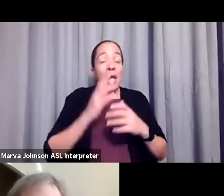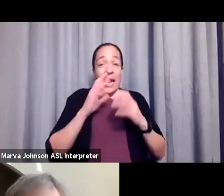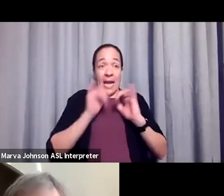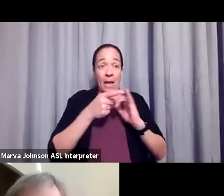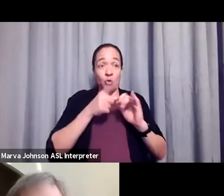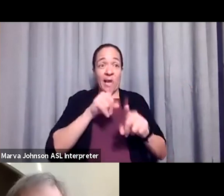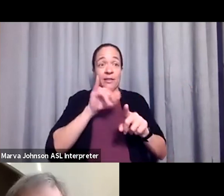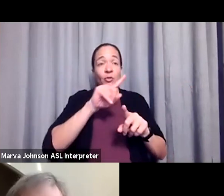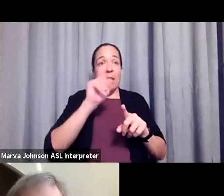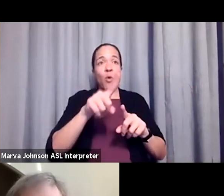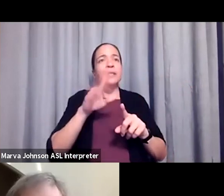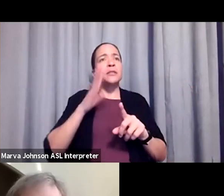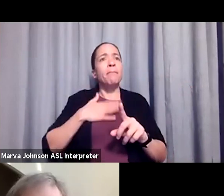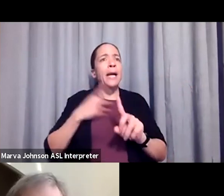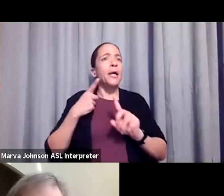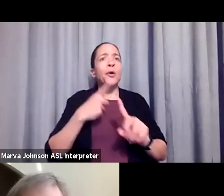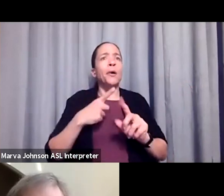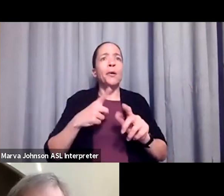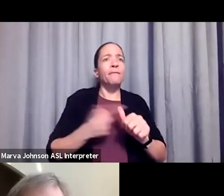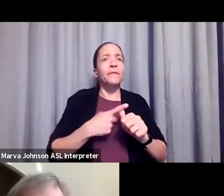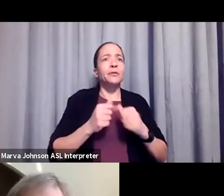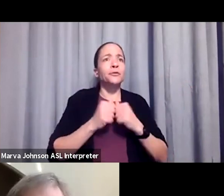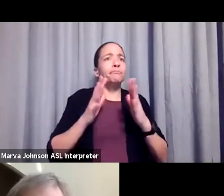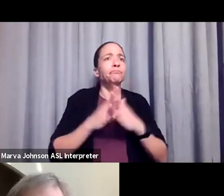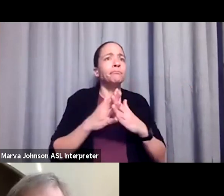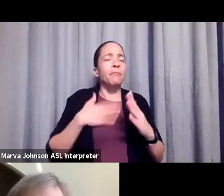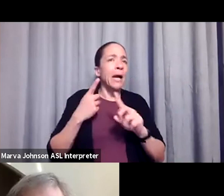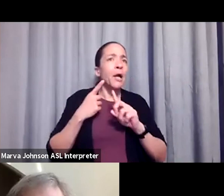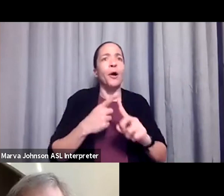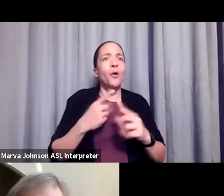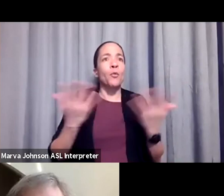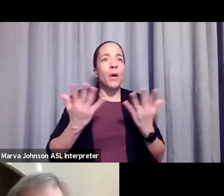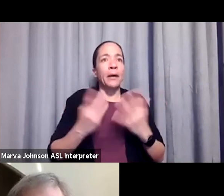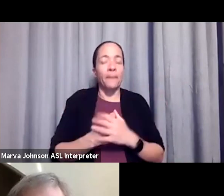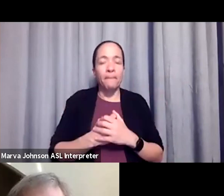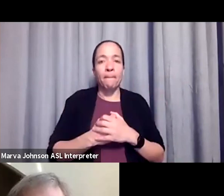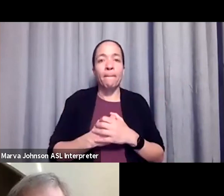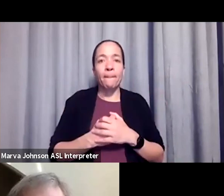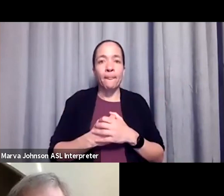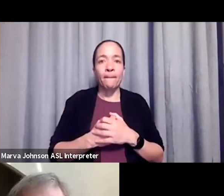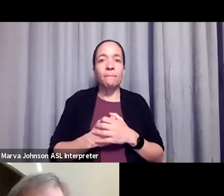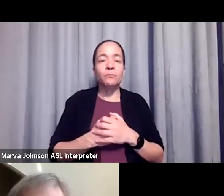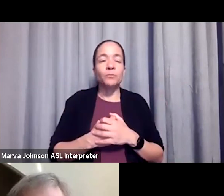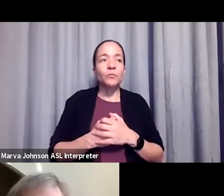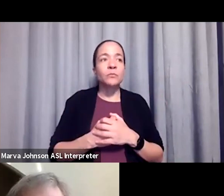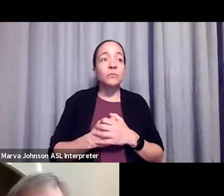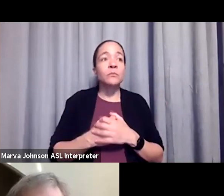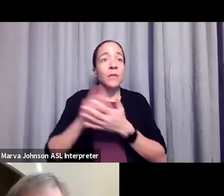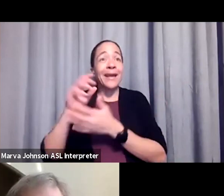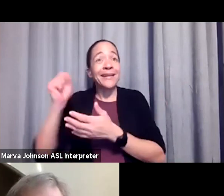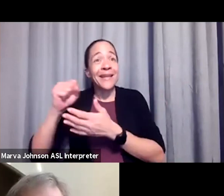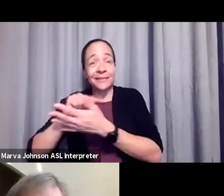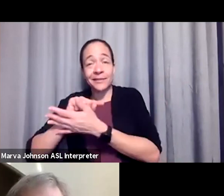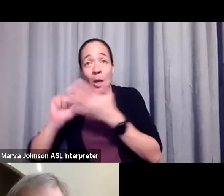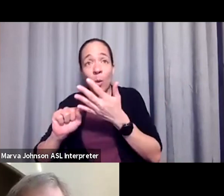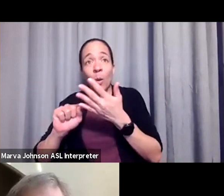place? And so you should always start there, have a goal in mind in the first place. And then there's all all of these things,